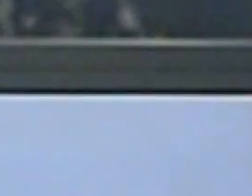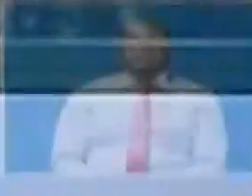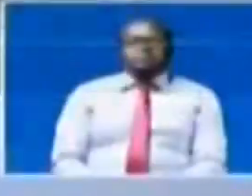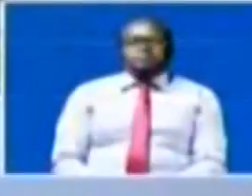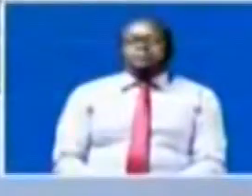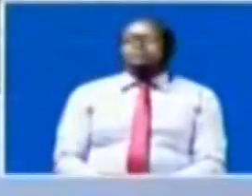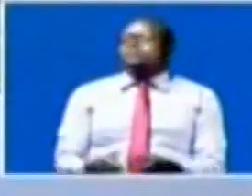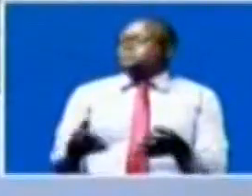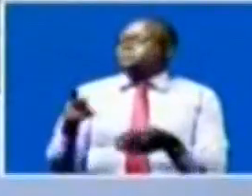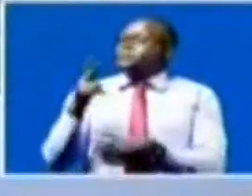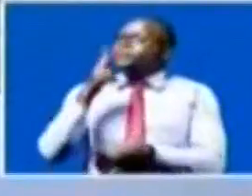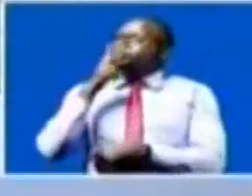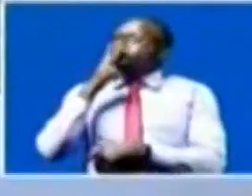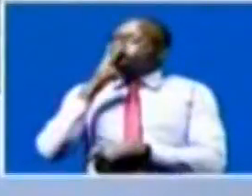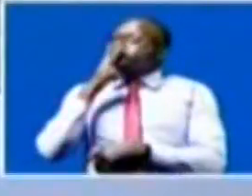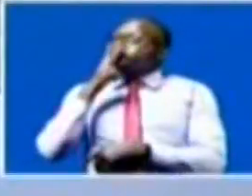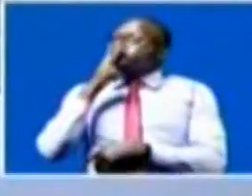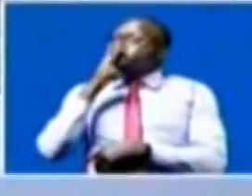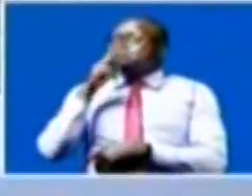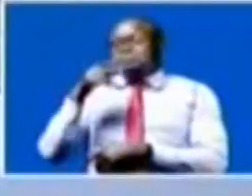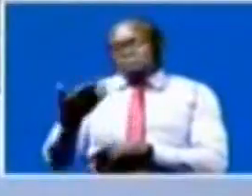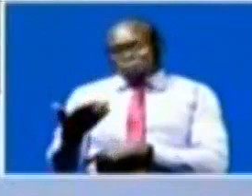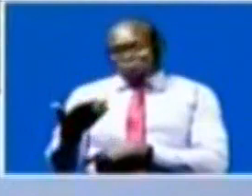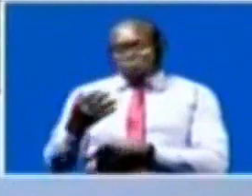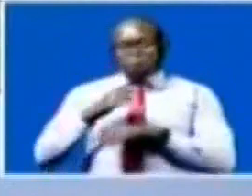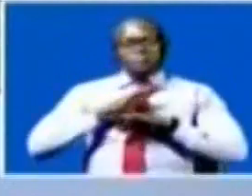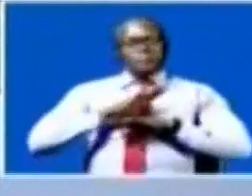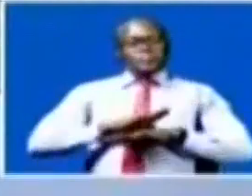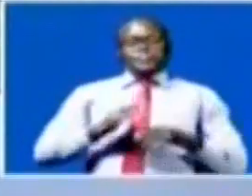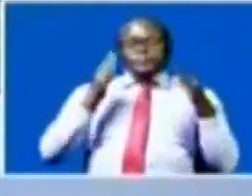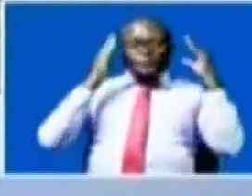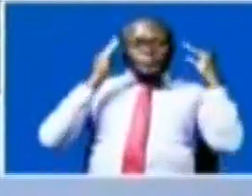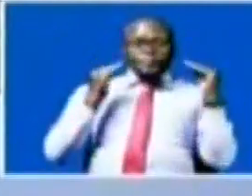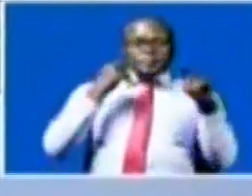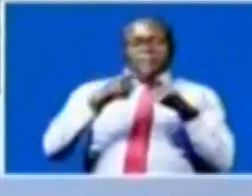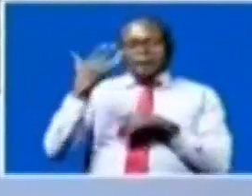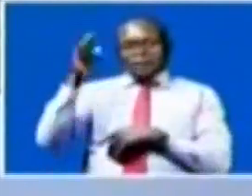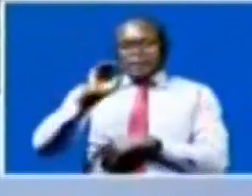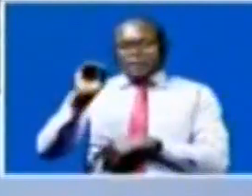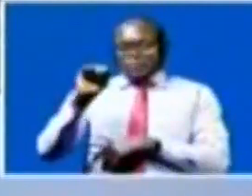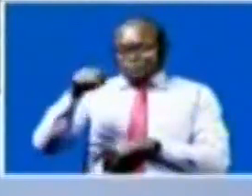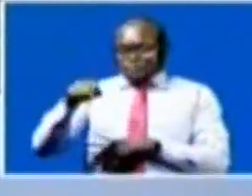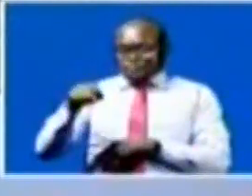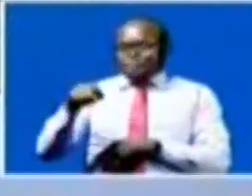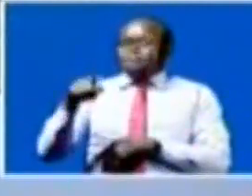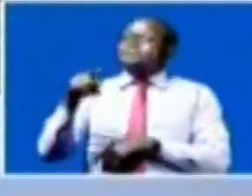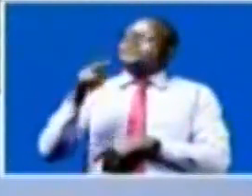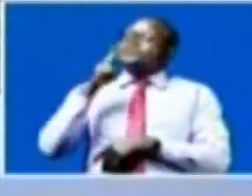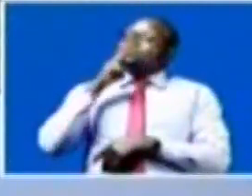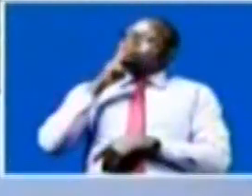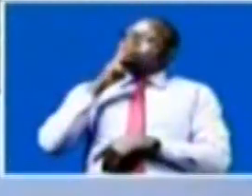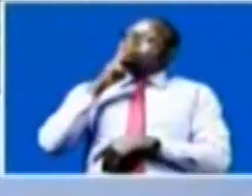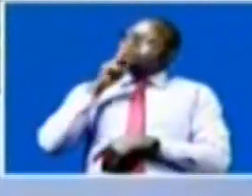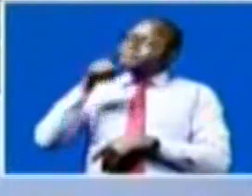Now, for many smokers, smoking is just a way of relieving stress, but unbeknownst to many is that the relaxing